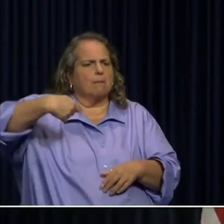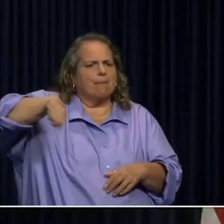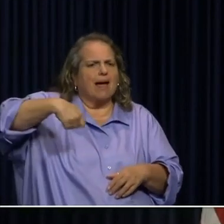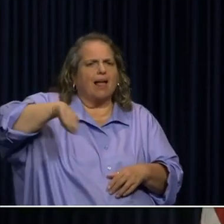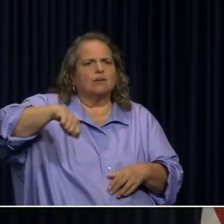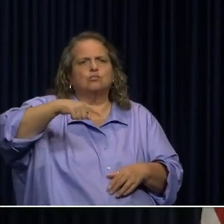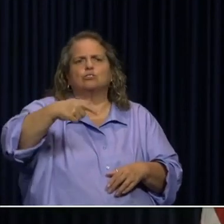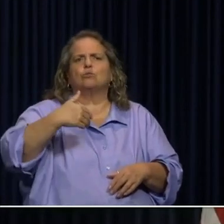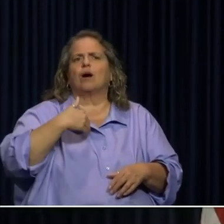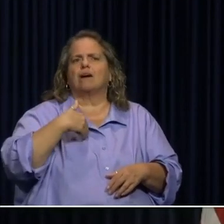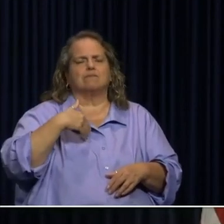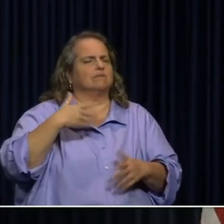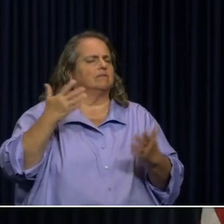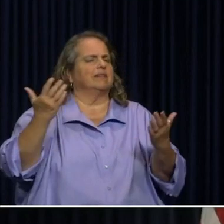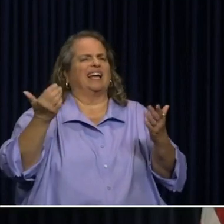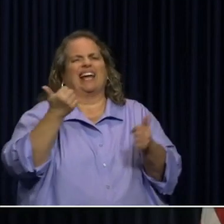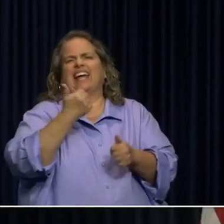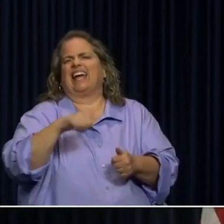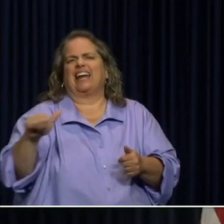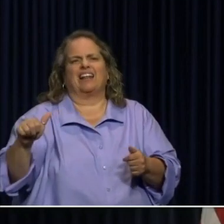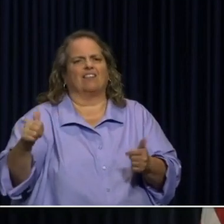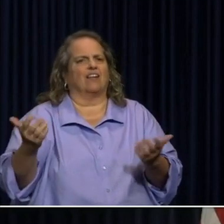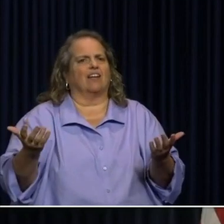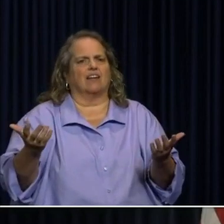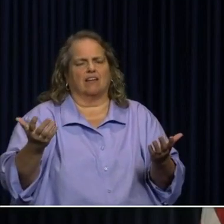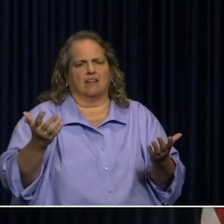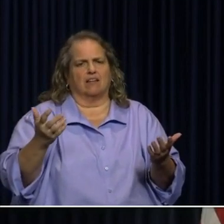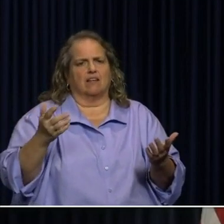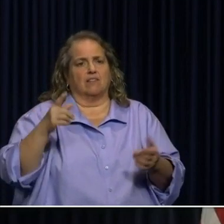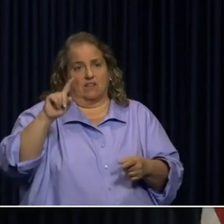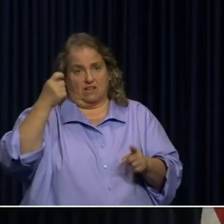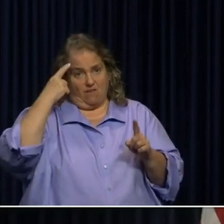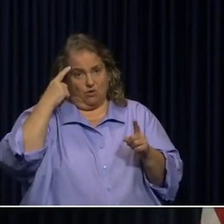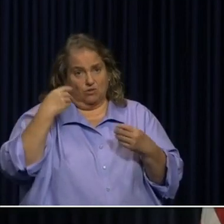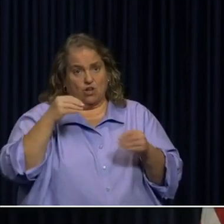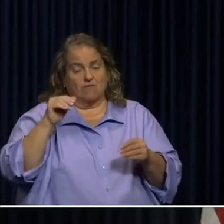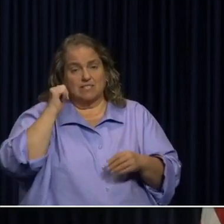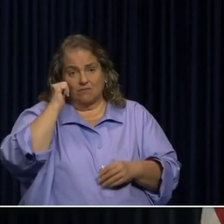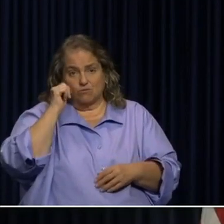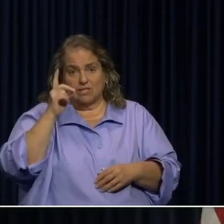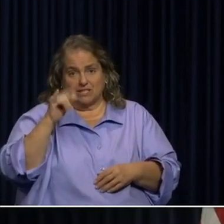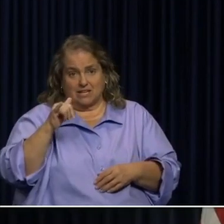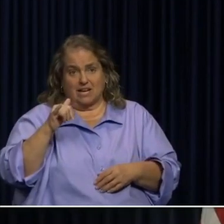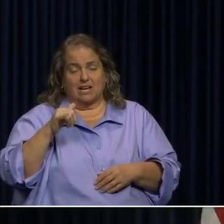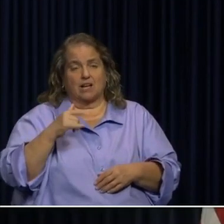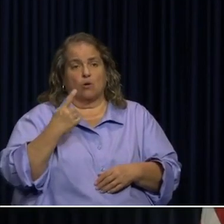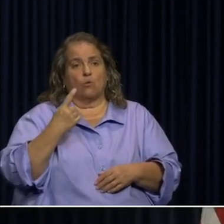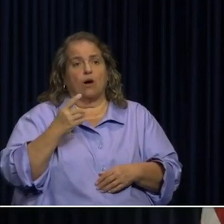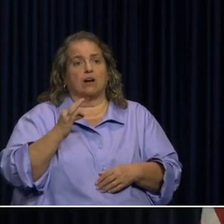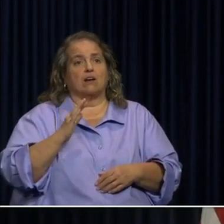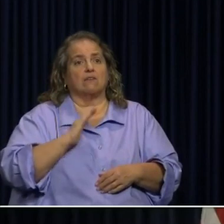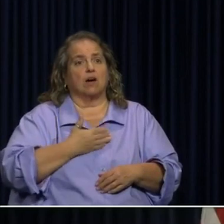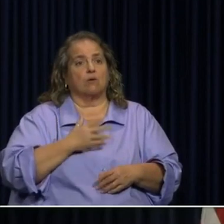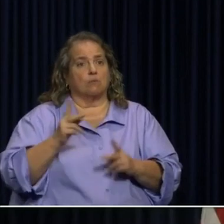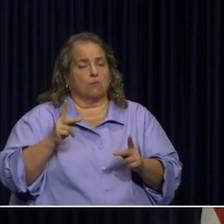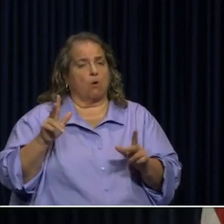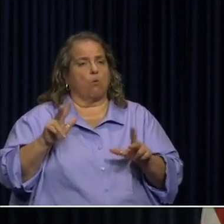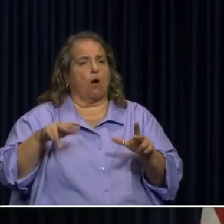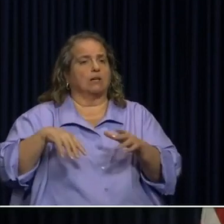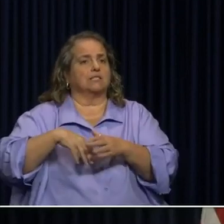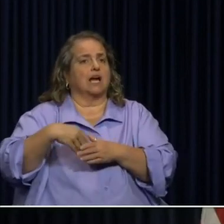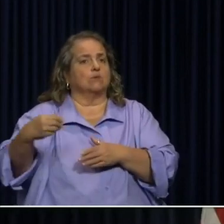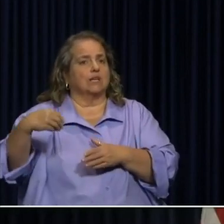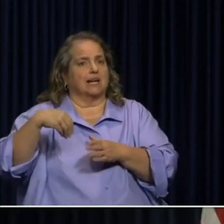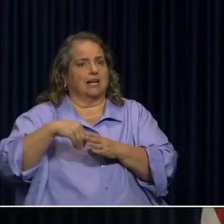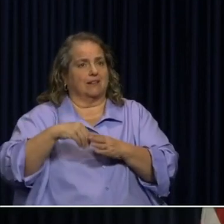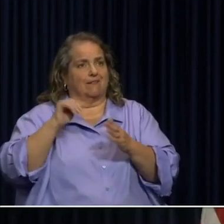step outside with. In the governor's office every day, one of our folks walks outside in